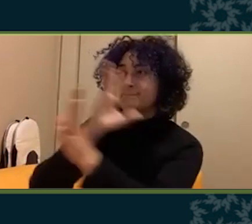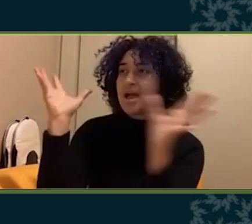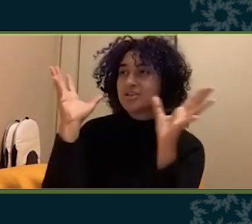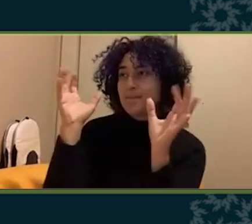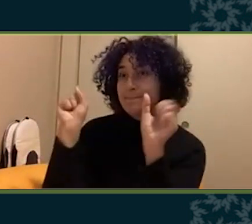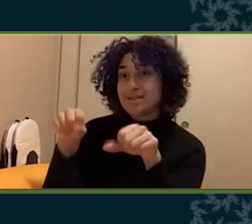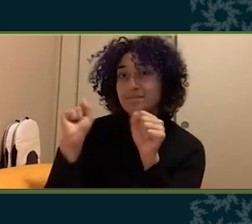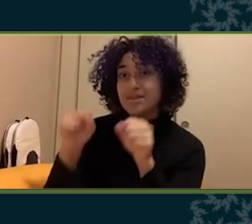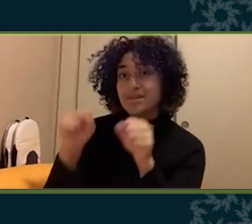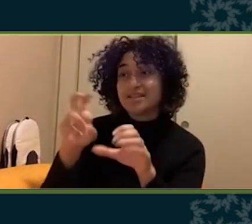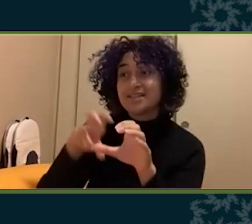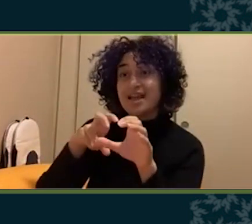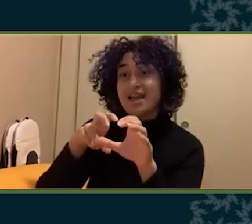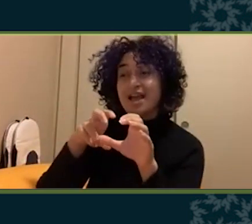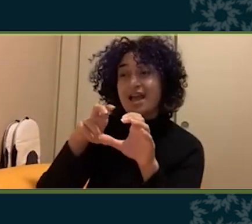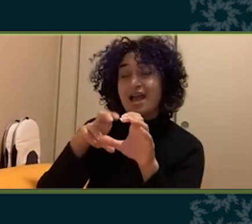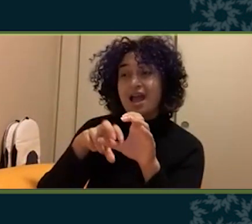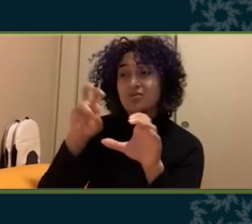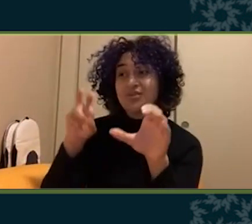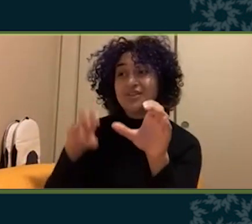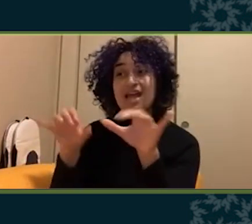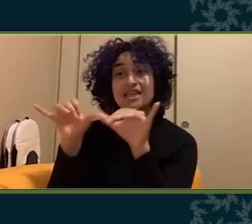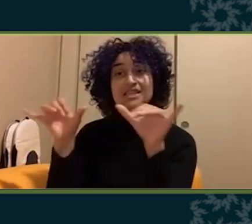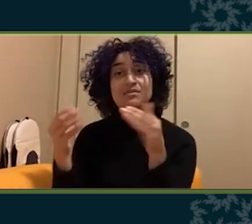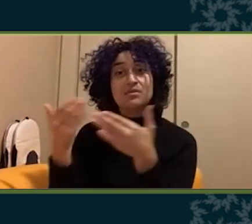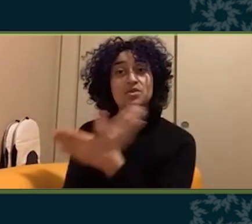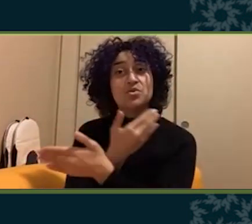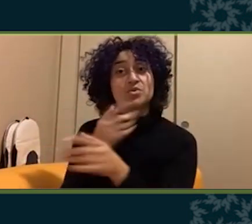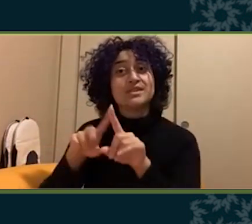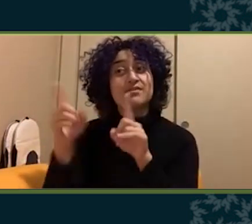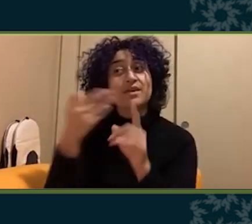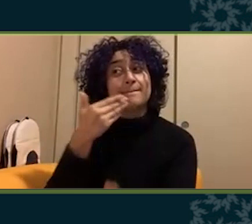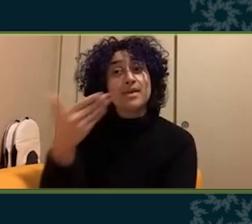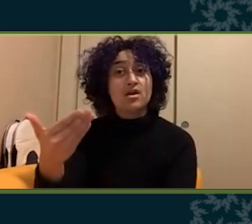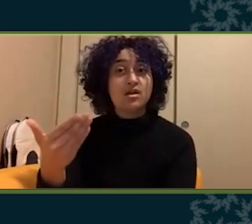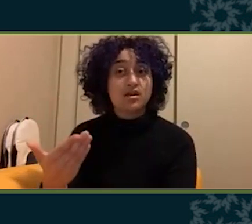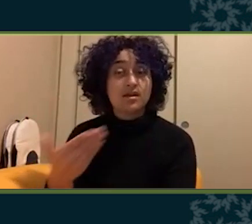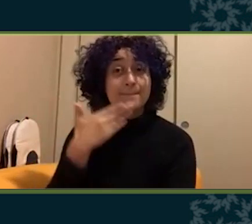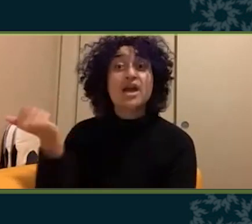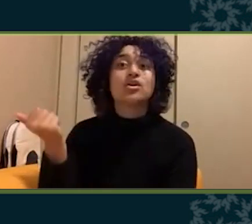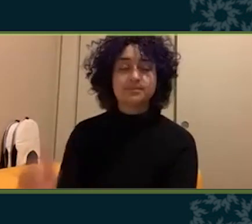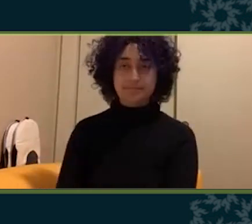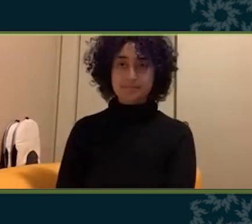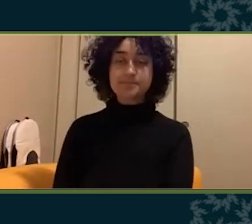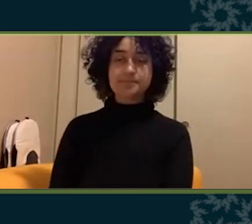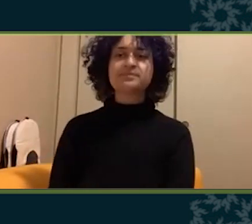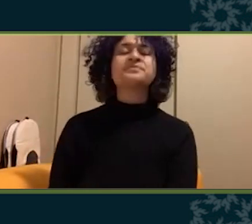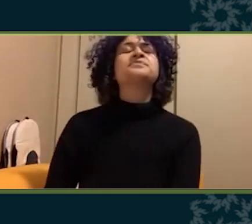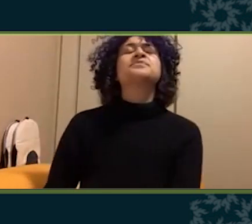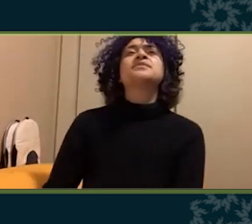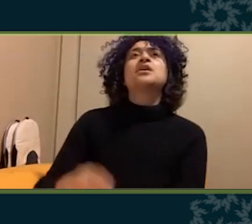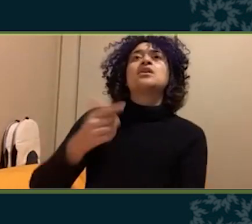of the system that might be new and different and better? So first, I have to